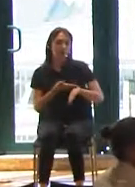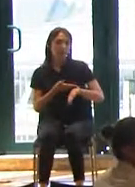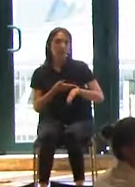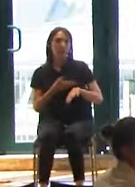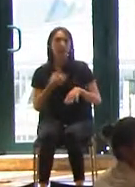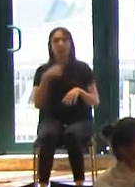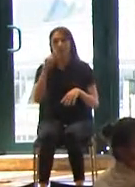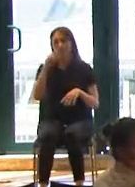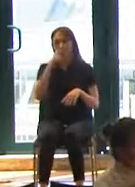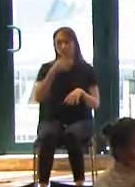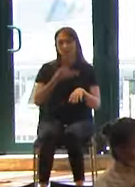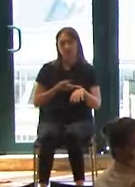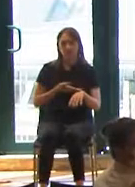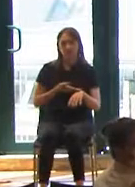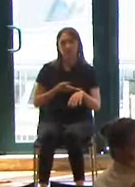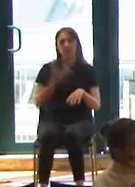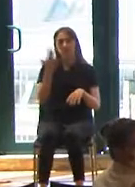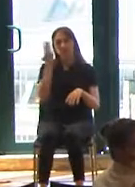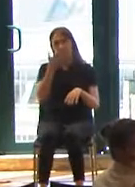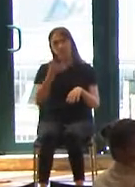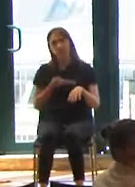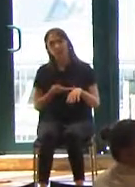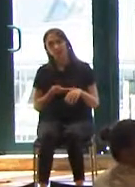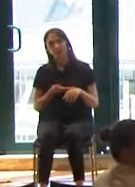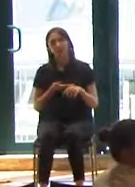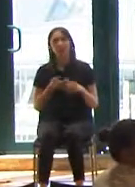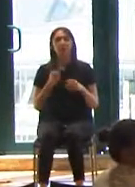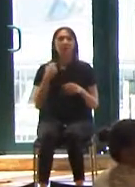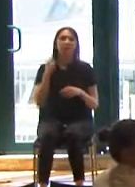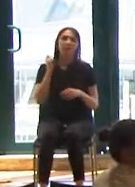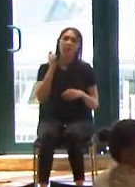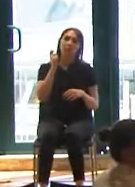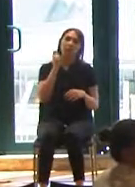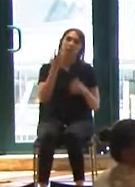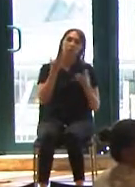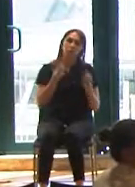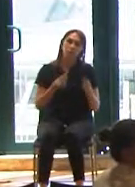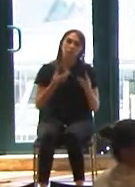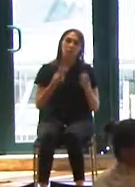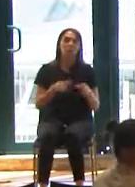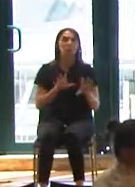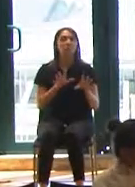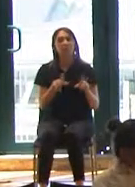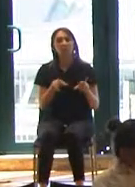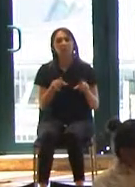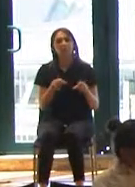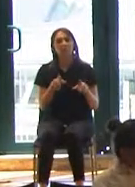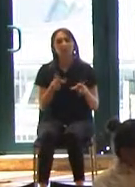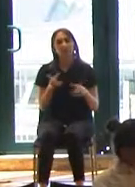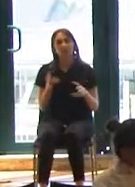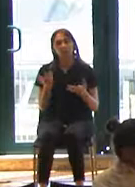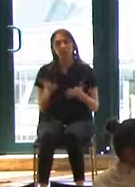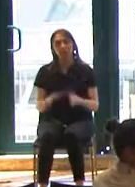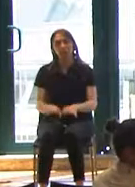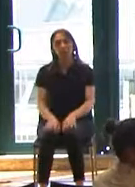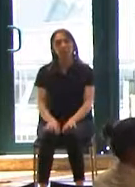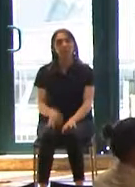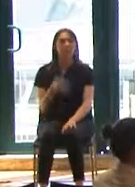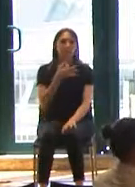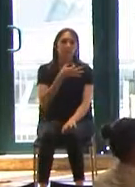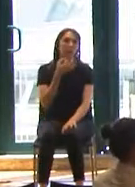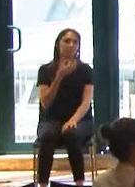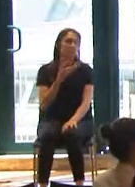topics very focused on in this movement and i'm wondering is this what do you think for civil society